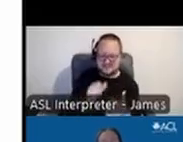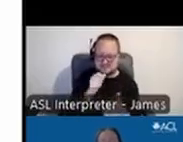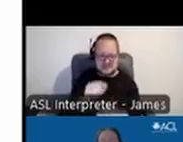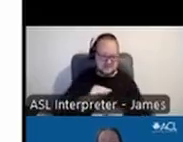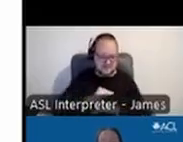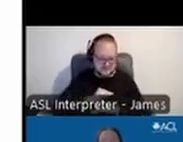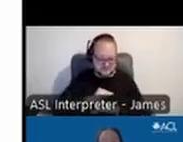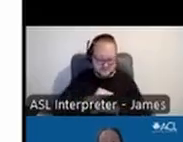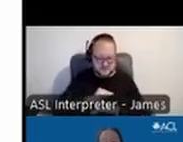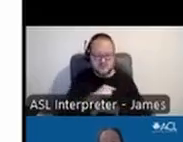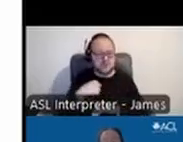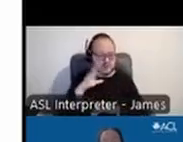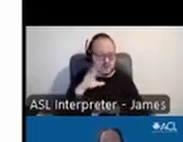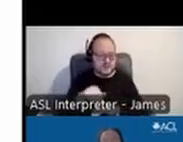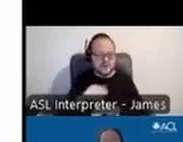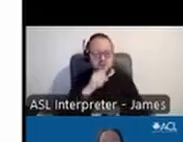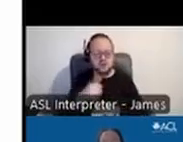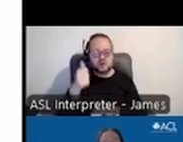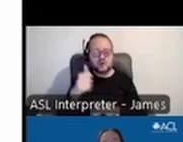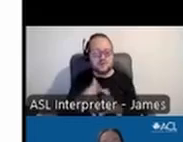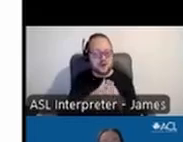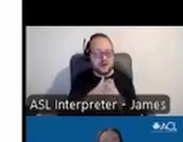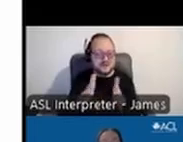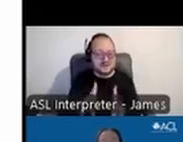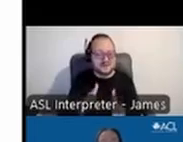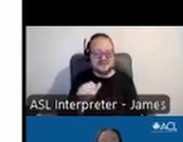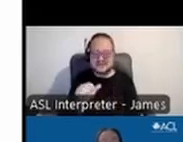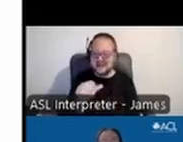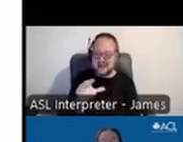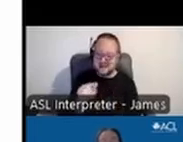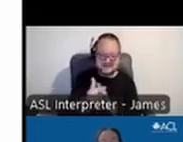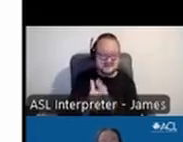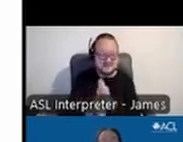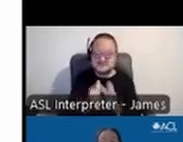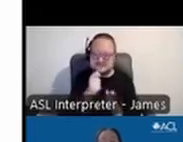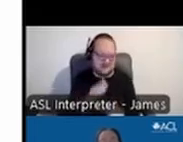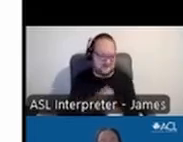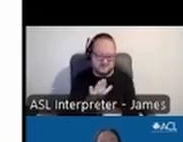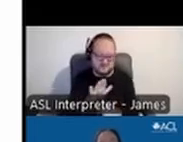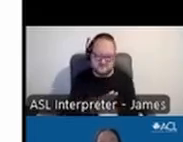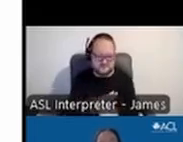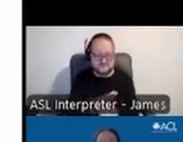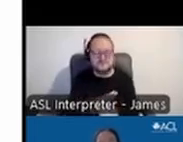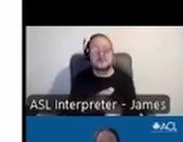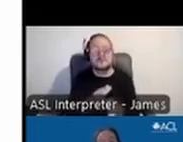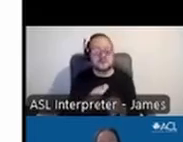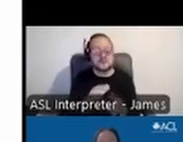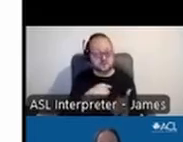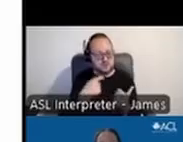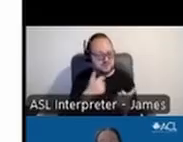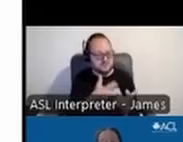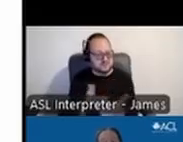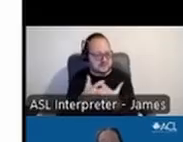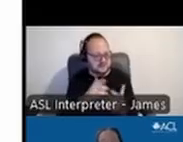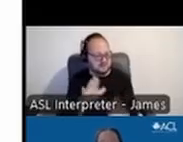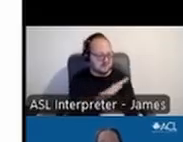Older Americans Act, other grant funding alone just isn't enough to meet the rising demand of older adults and family